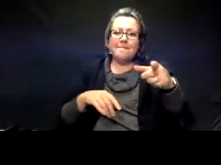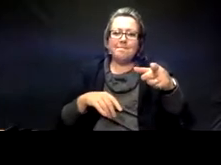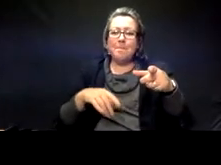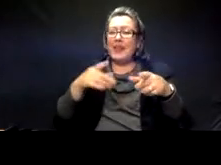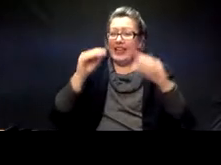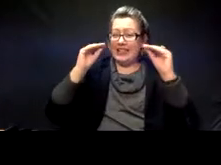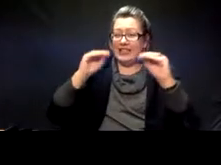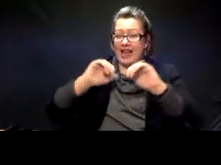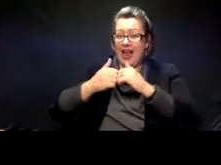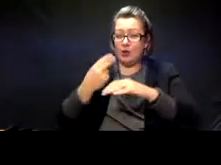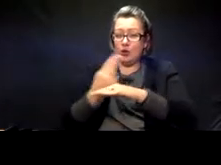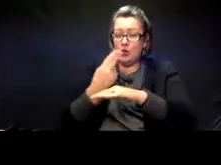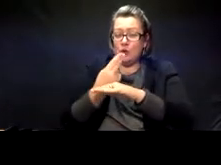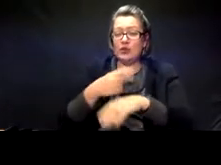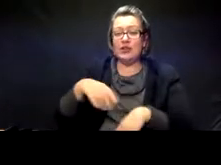on.